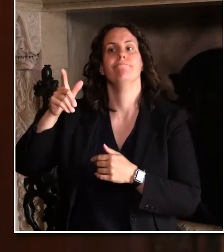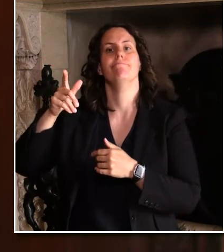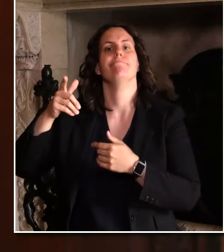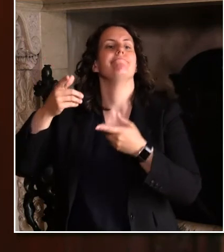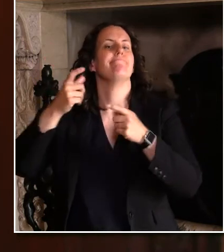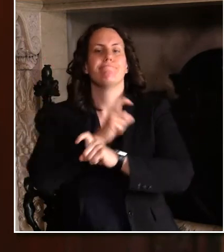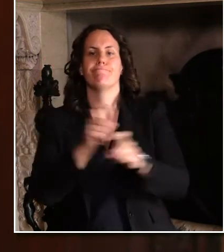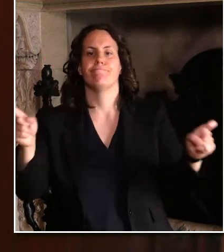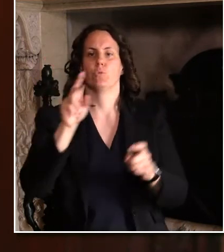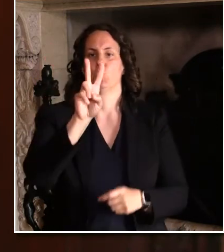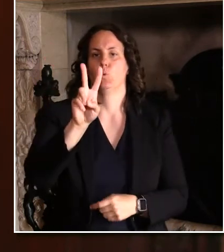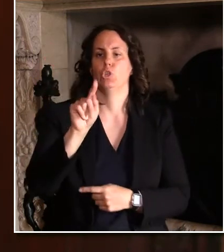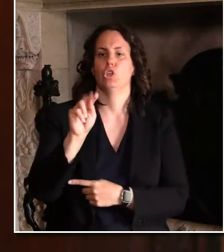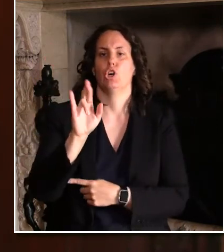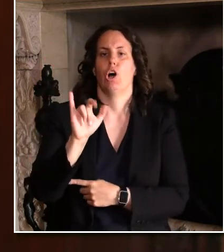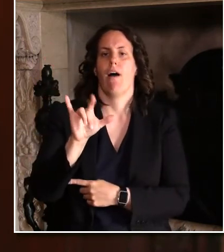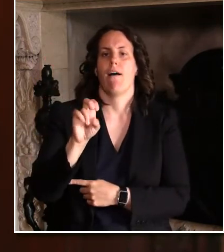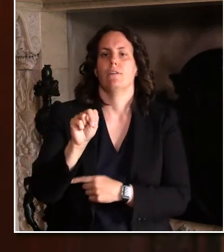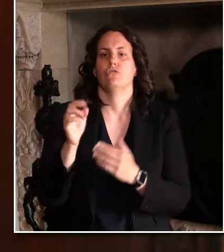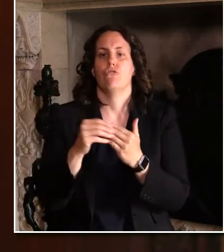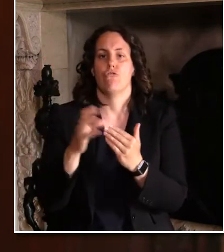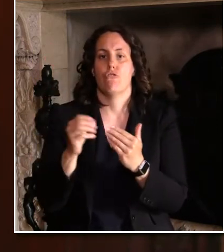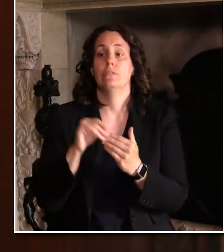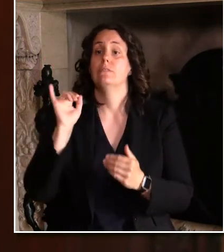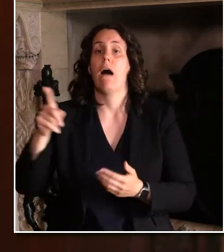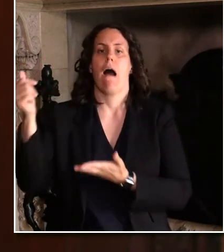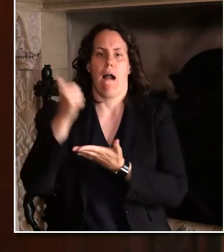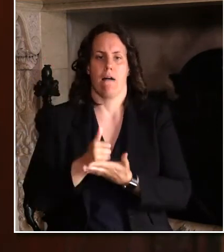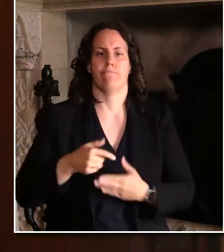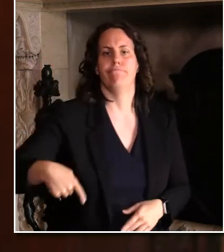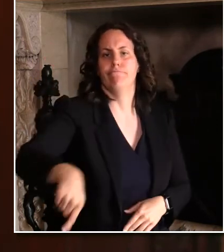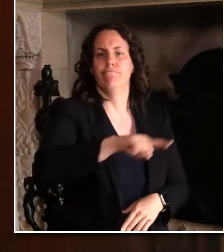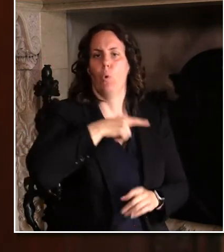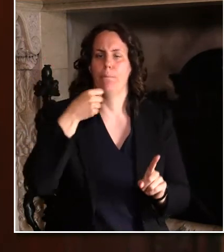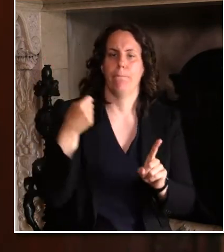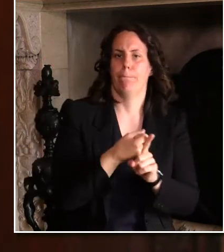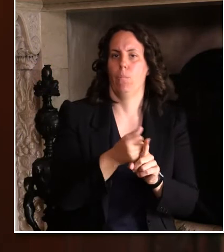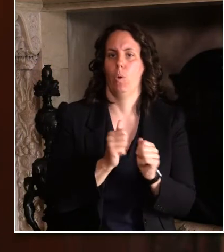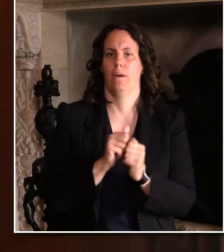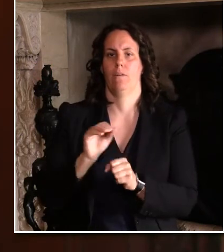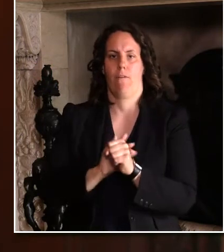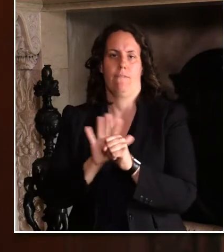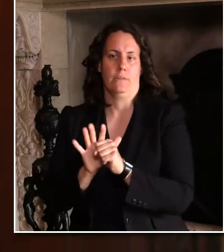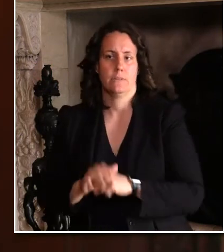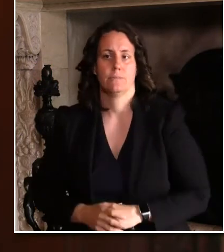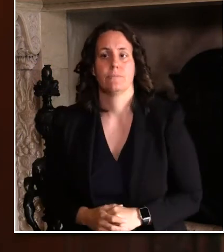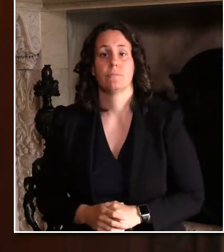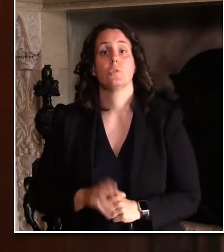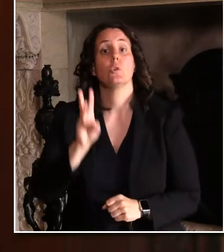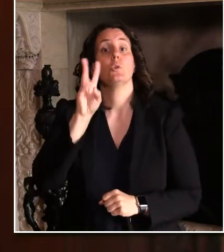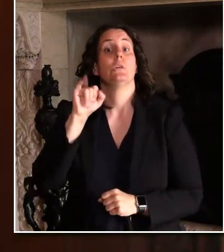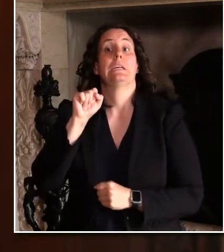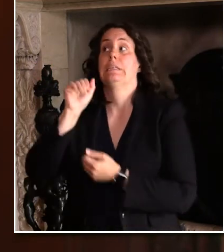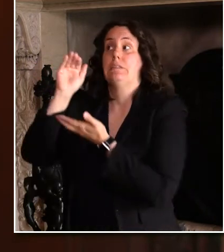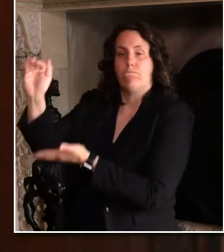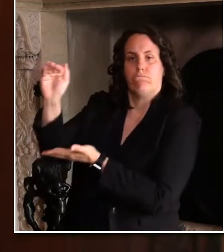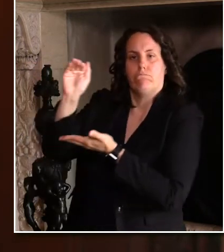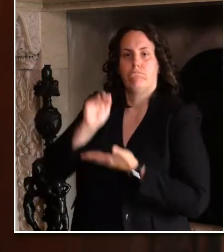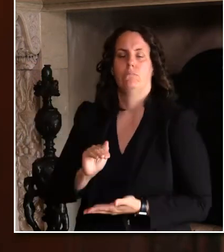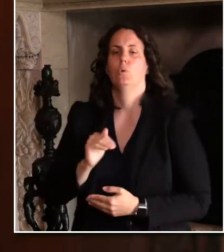COVID-19. Wisconsin's share of the CARES Act is $2 billion. This relief is sorely needed. Prior